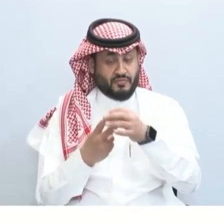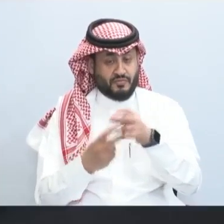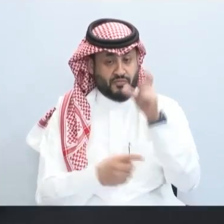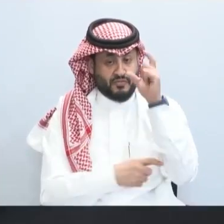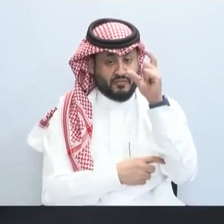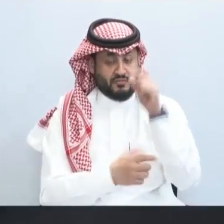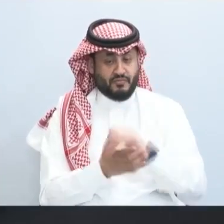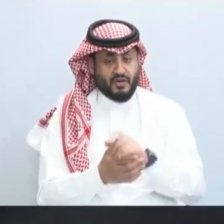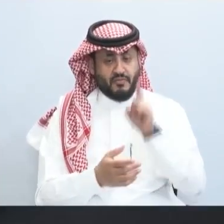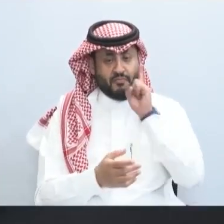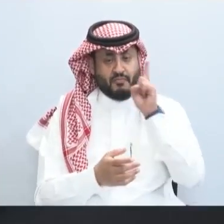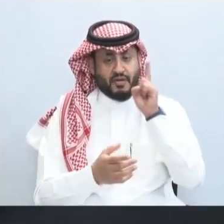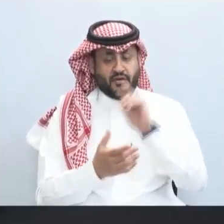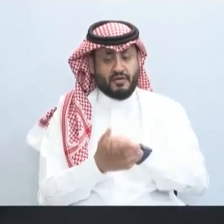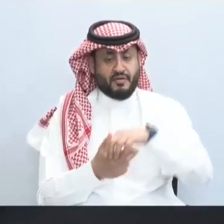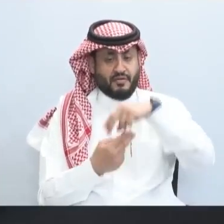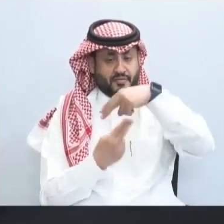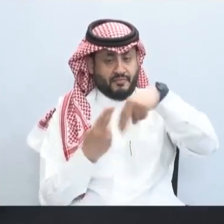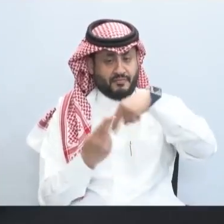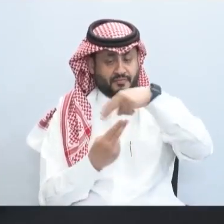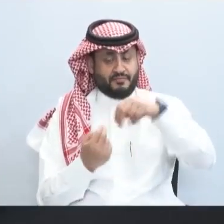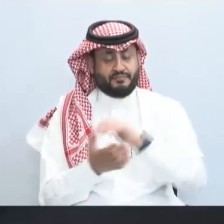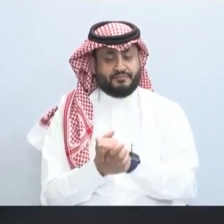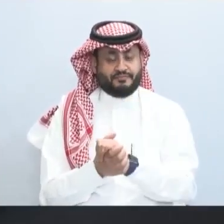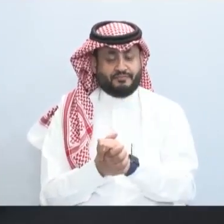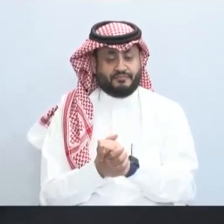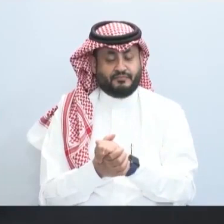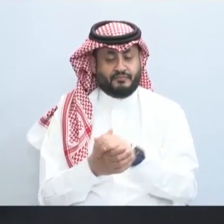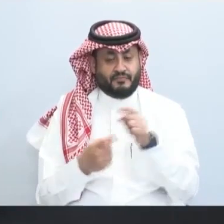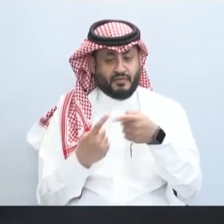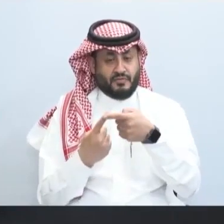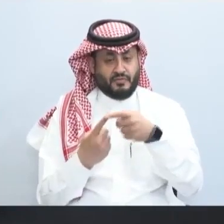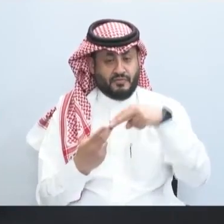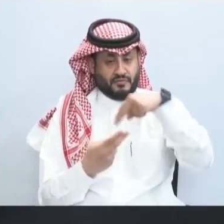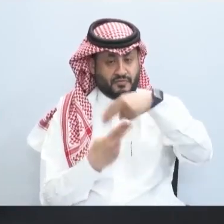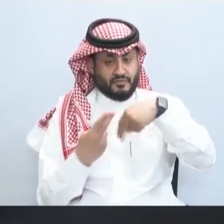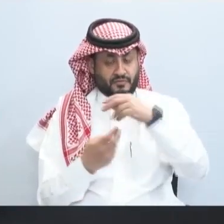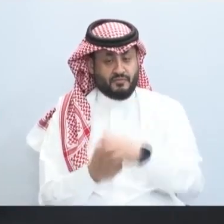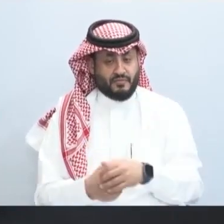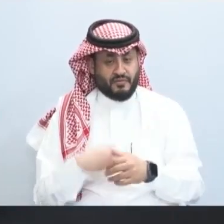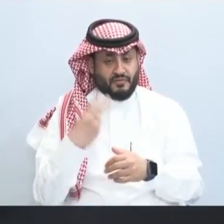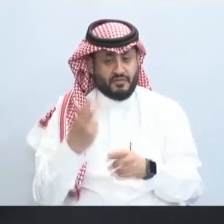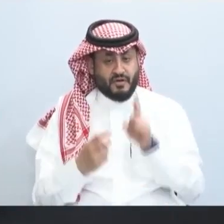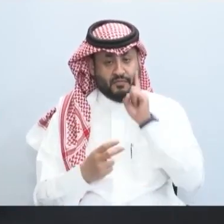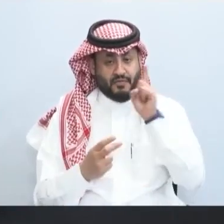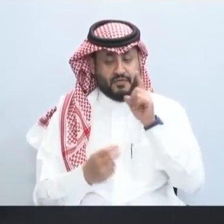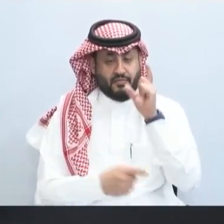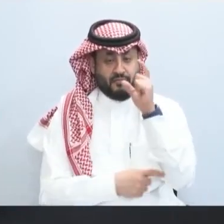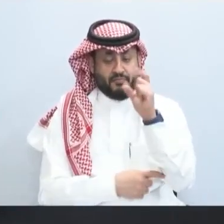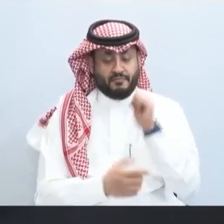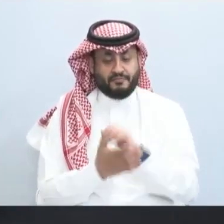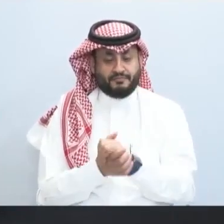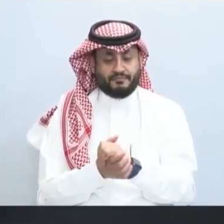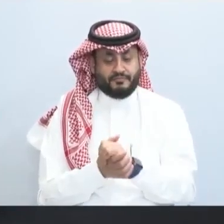holy mosques in Mecca. The first one is in Mecca, and the second one is in Al-Madinah.